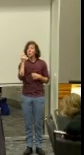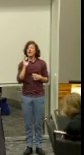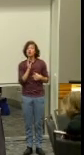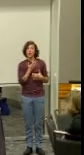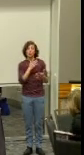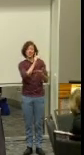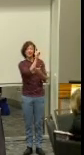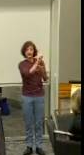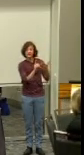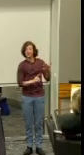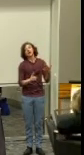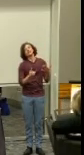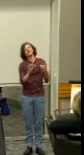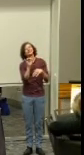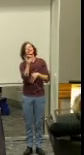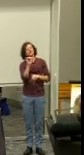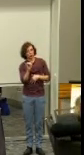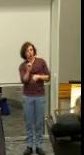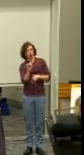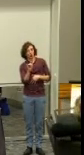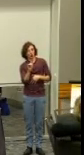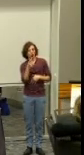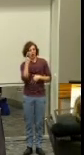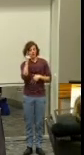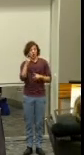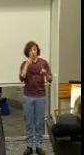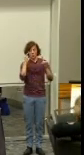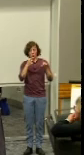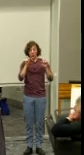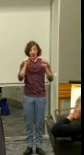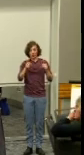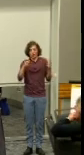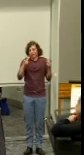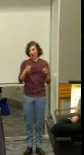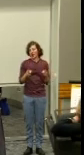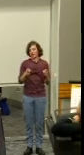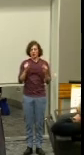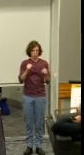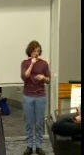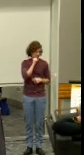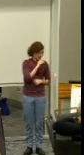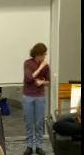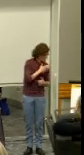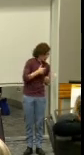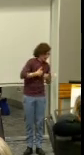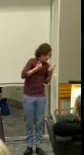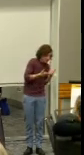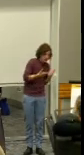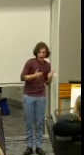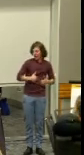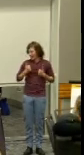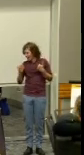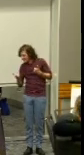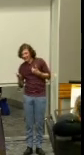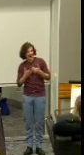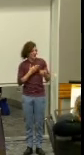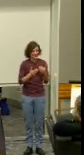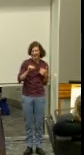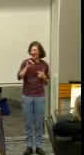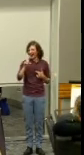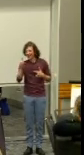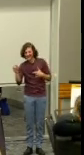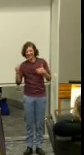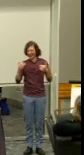very similarly, with the thought that they could be either, that you could have a senior in one or the other, or someone with IDD in one or the